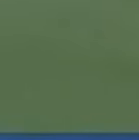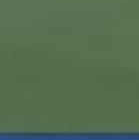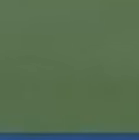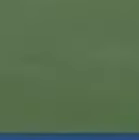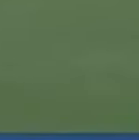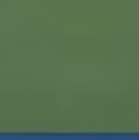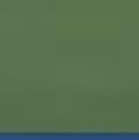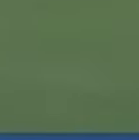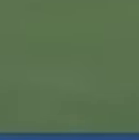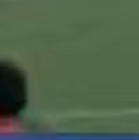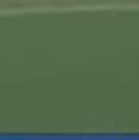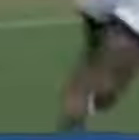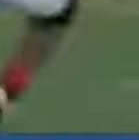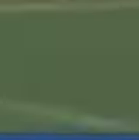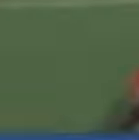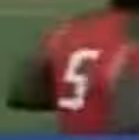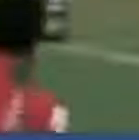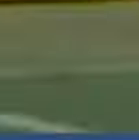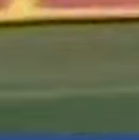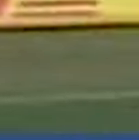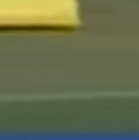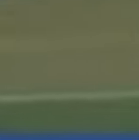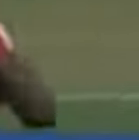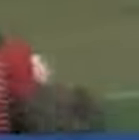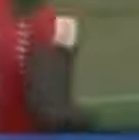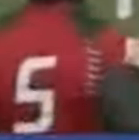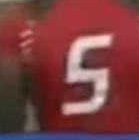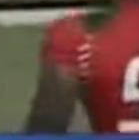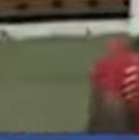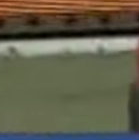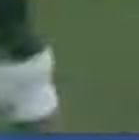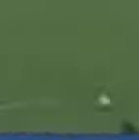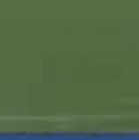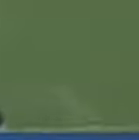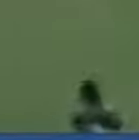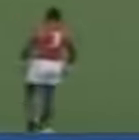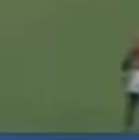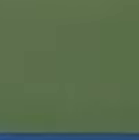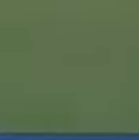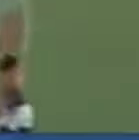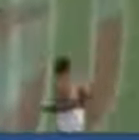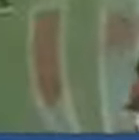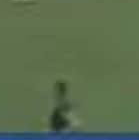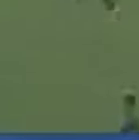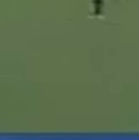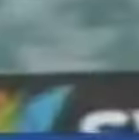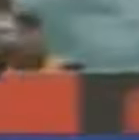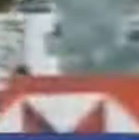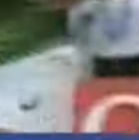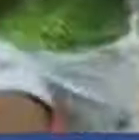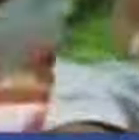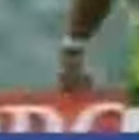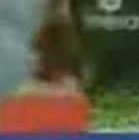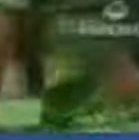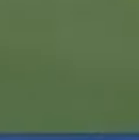Wanda Yong. Across to Speckman, and that's going to be an easy tuck. This is going to give